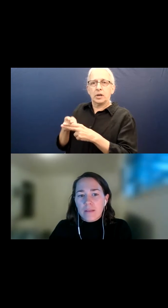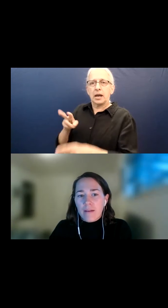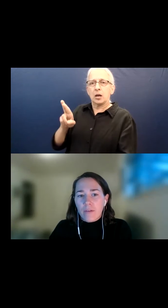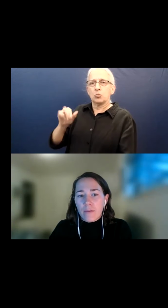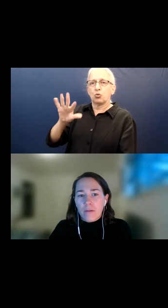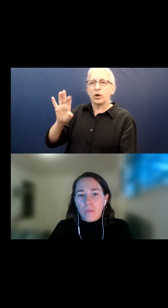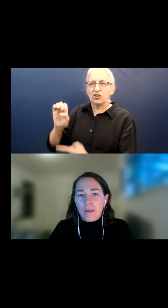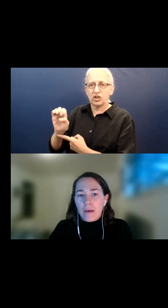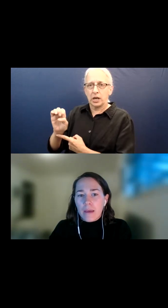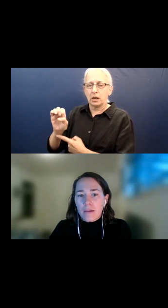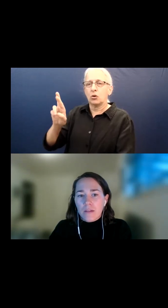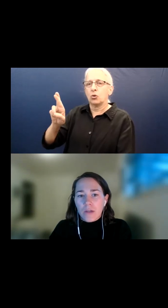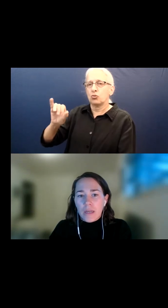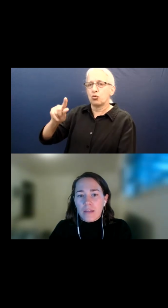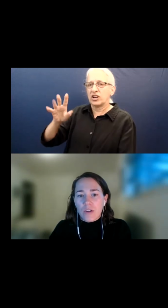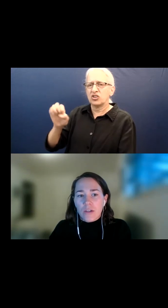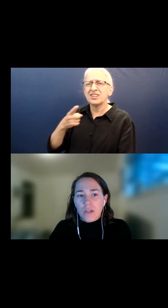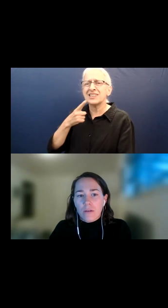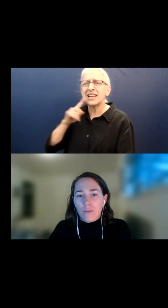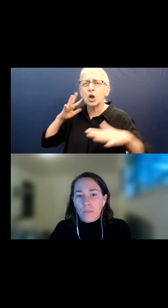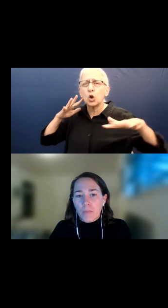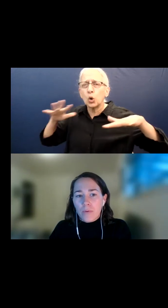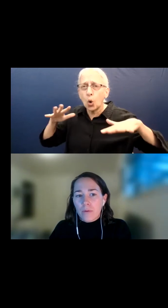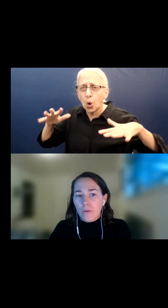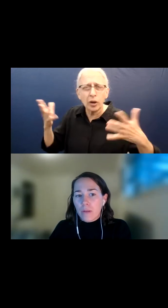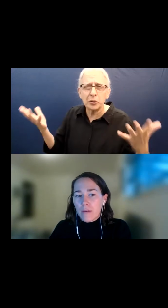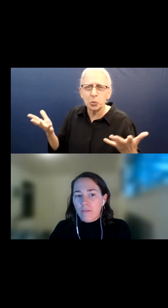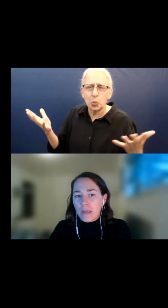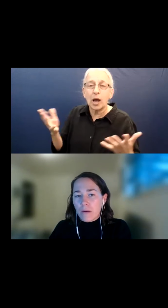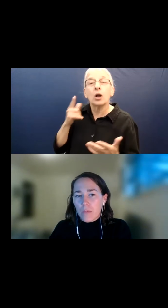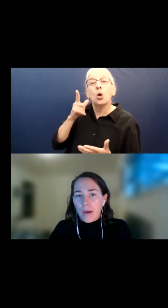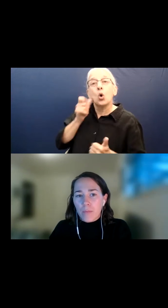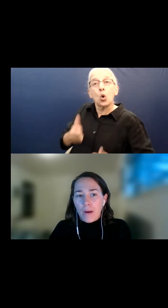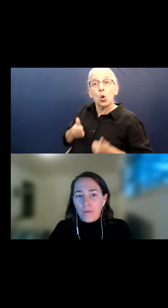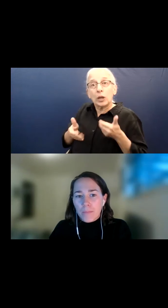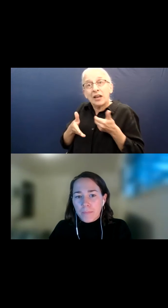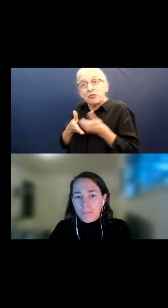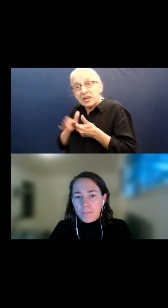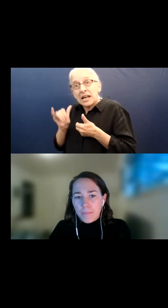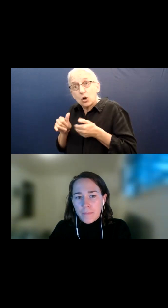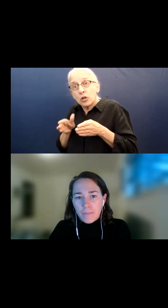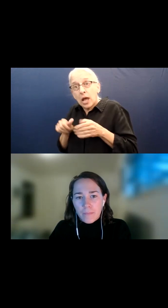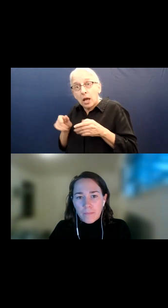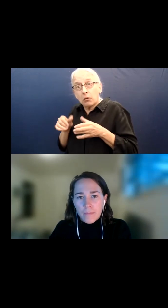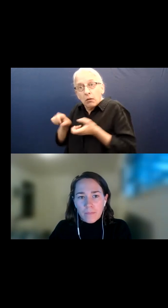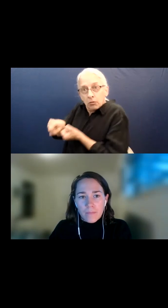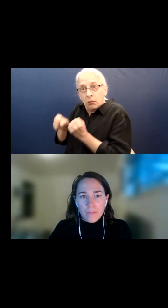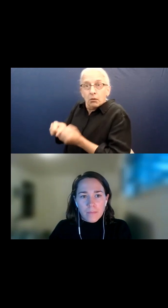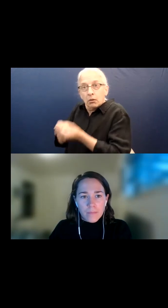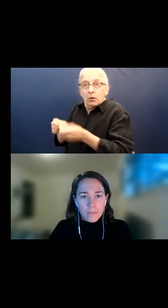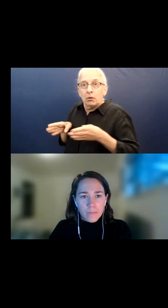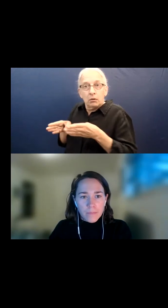noise level be like during construction for people who live near the pipe route?